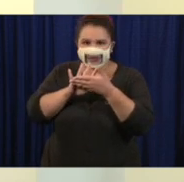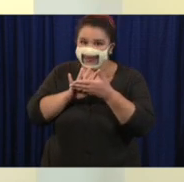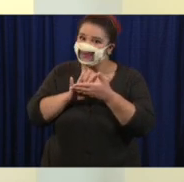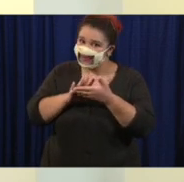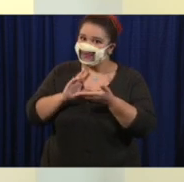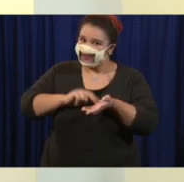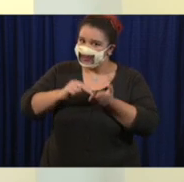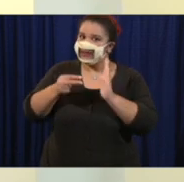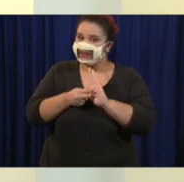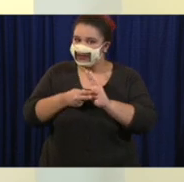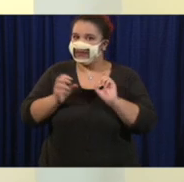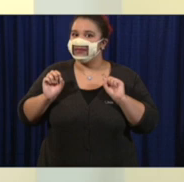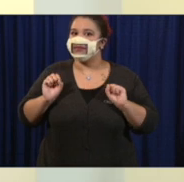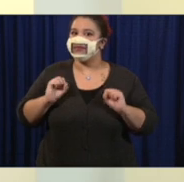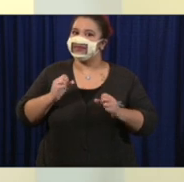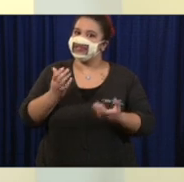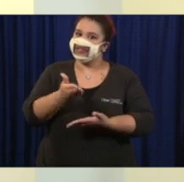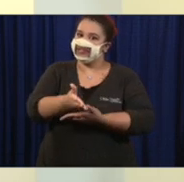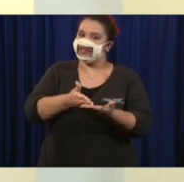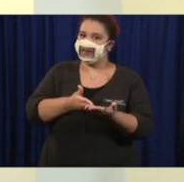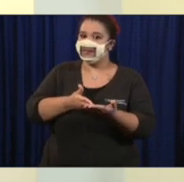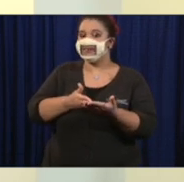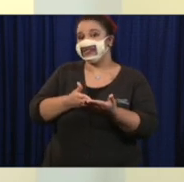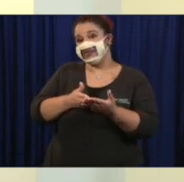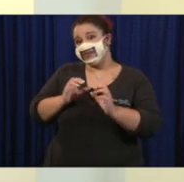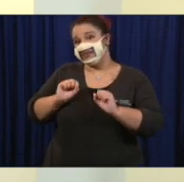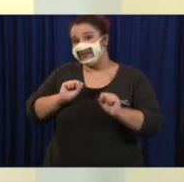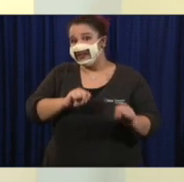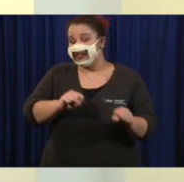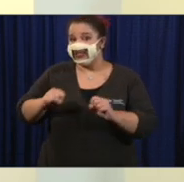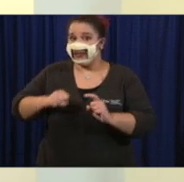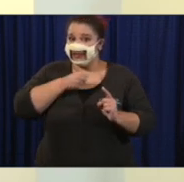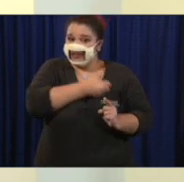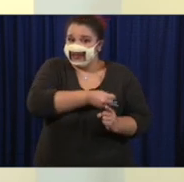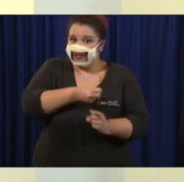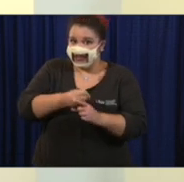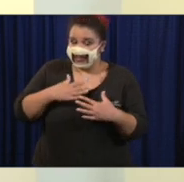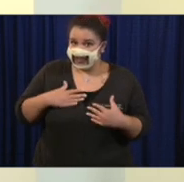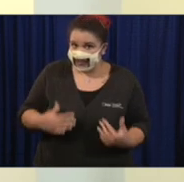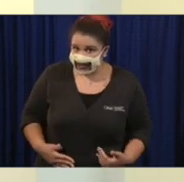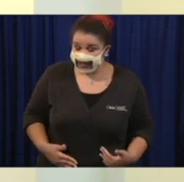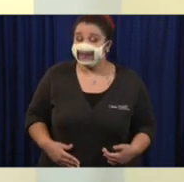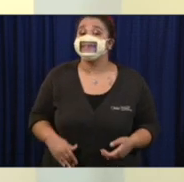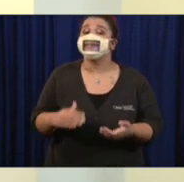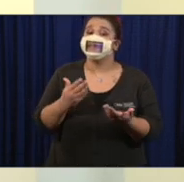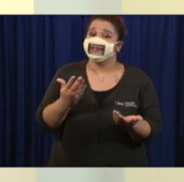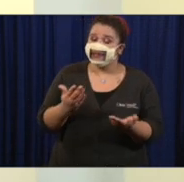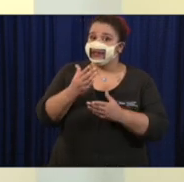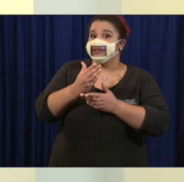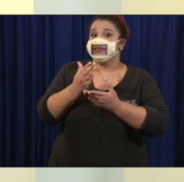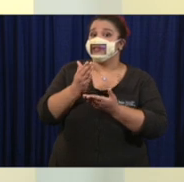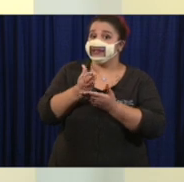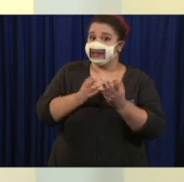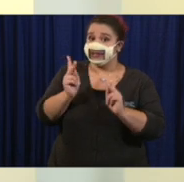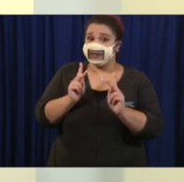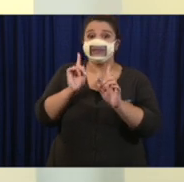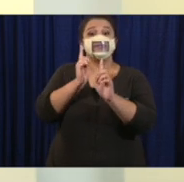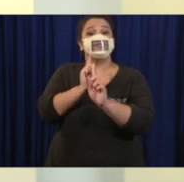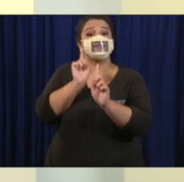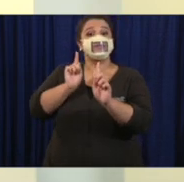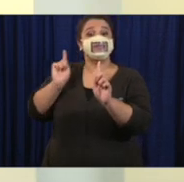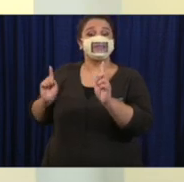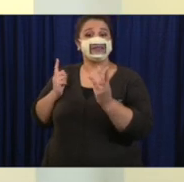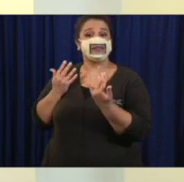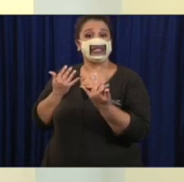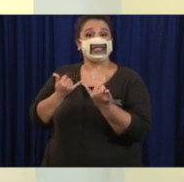with a mask, and we heard about some dizziness in that proper thing. Is any side effects?